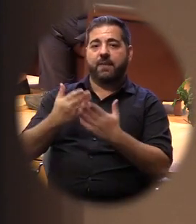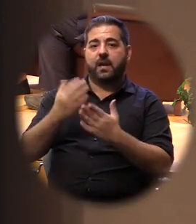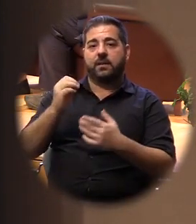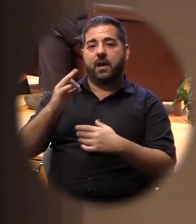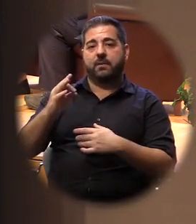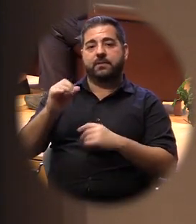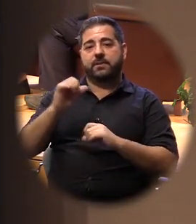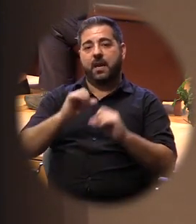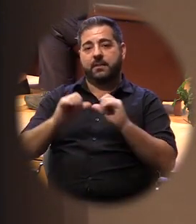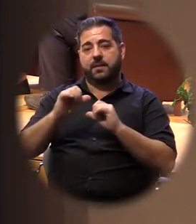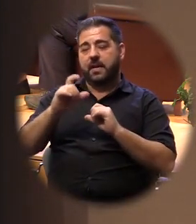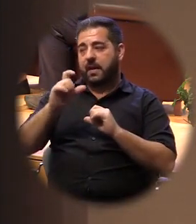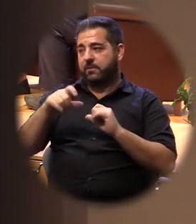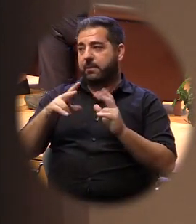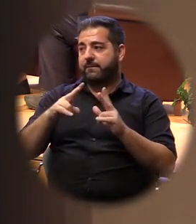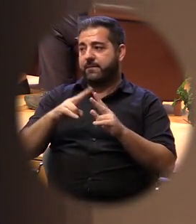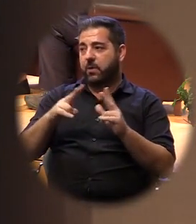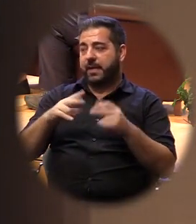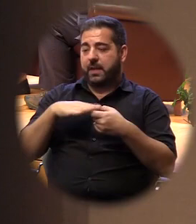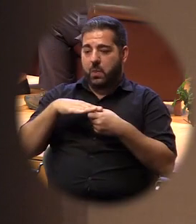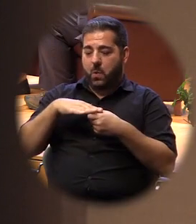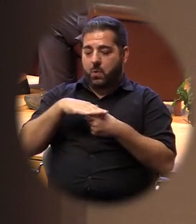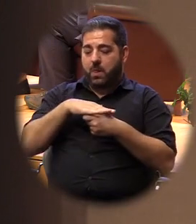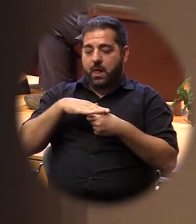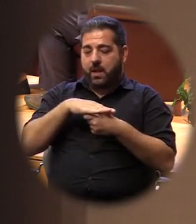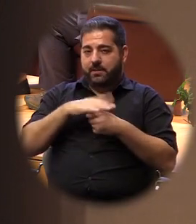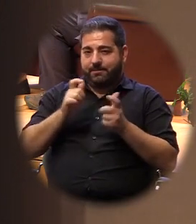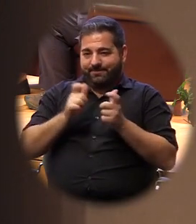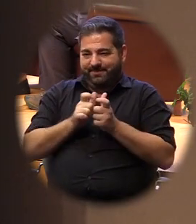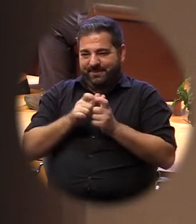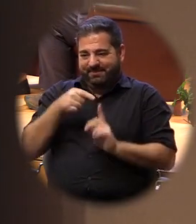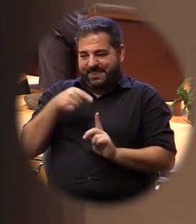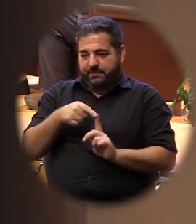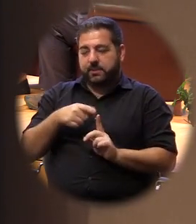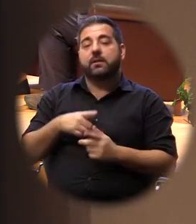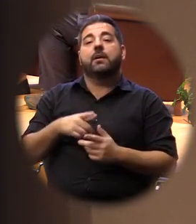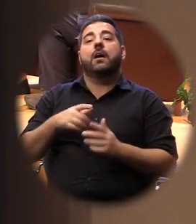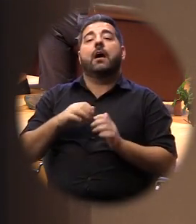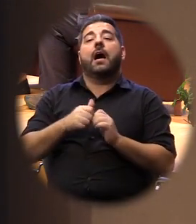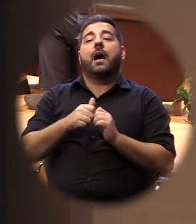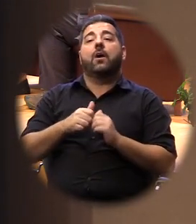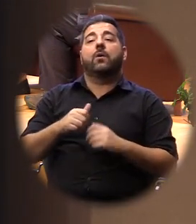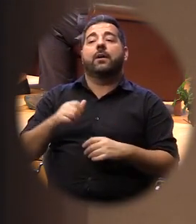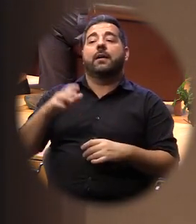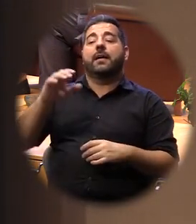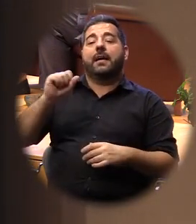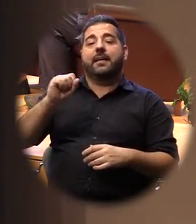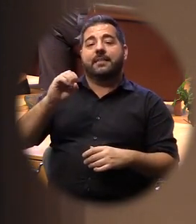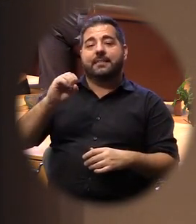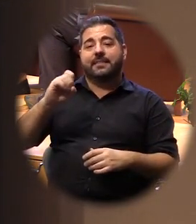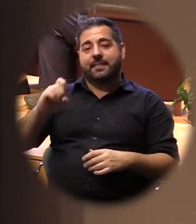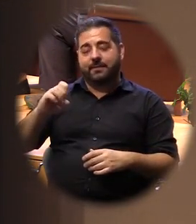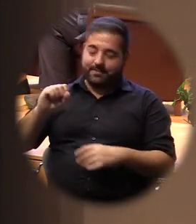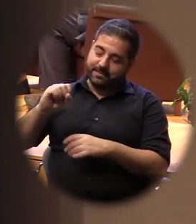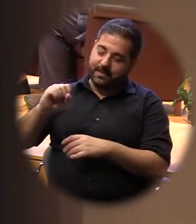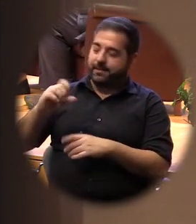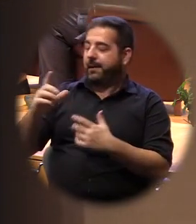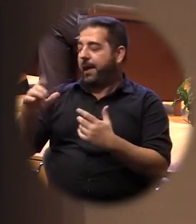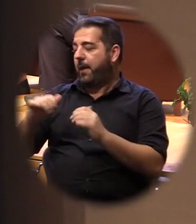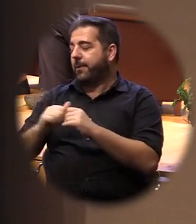have got to be very localized and so um you know how is sea urchin does sex is different from